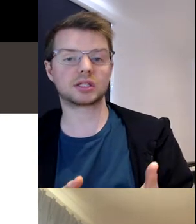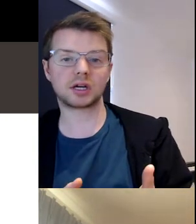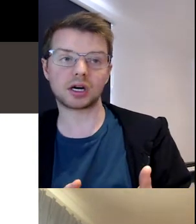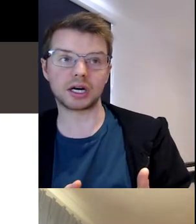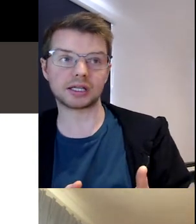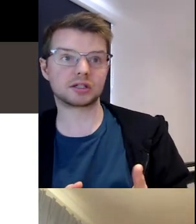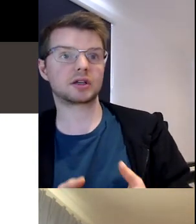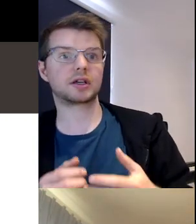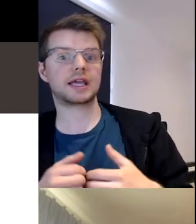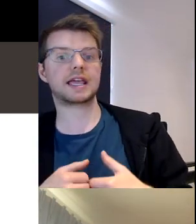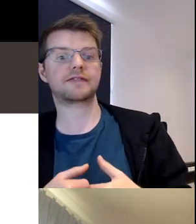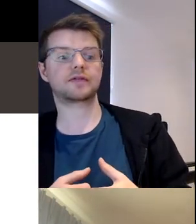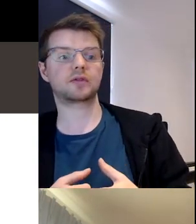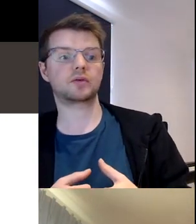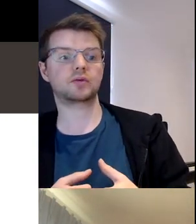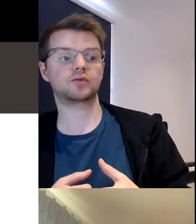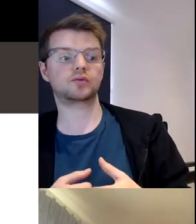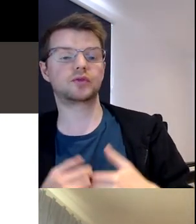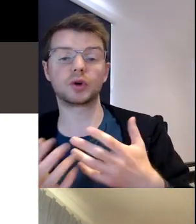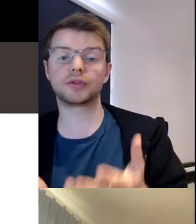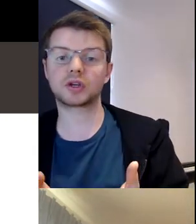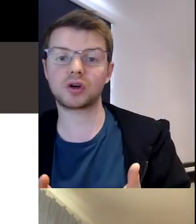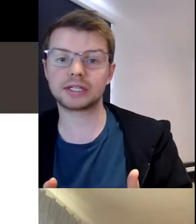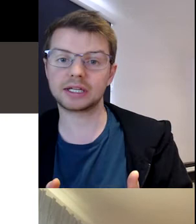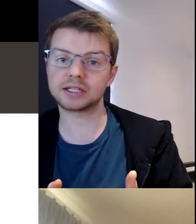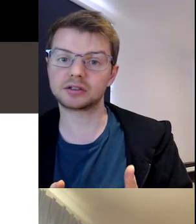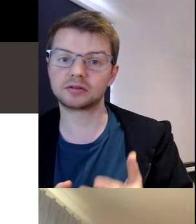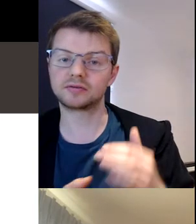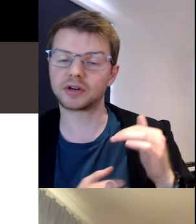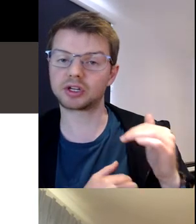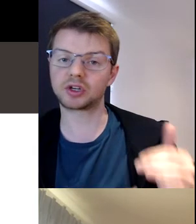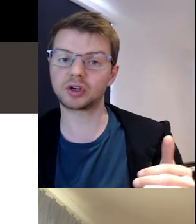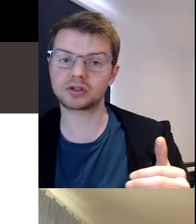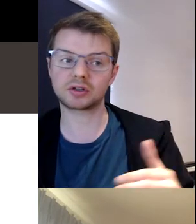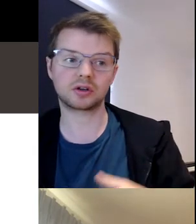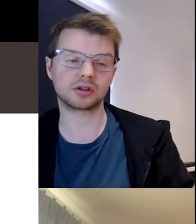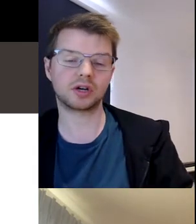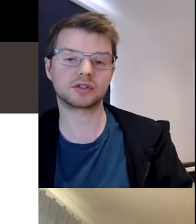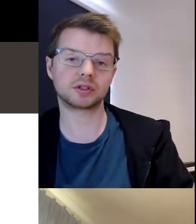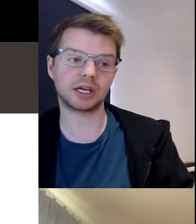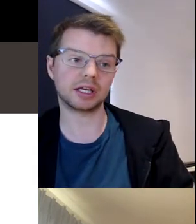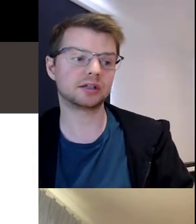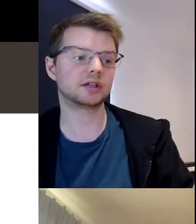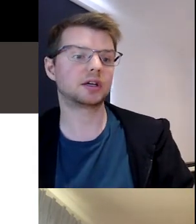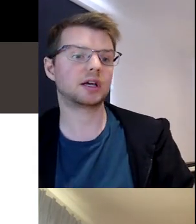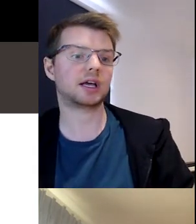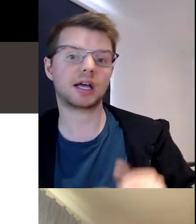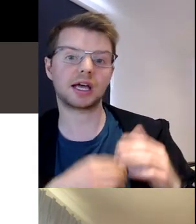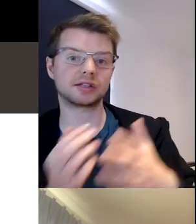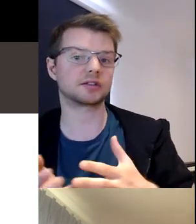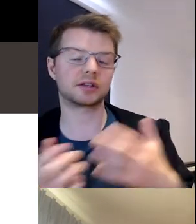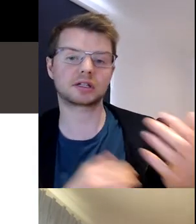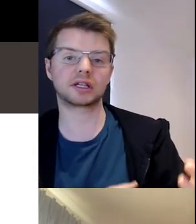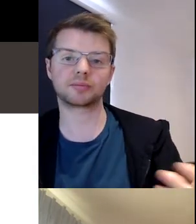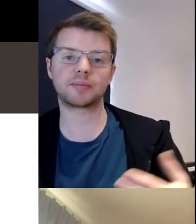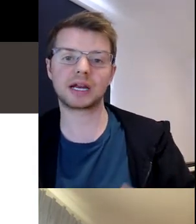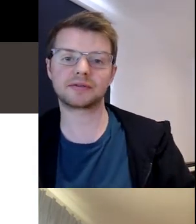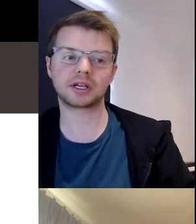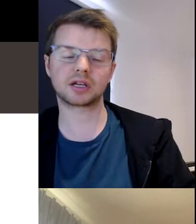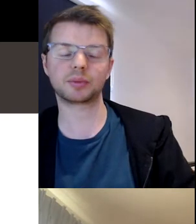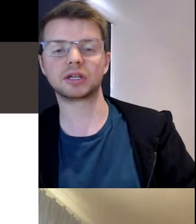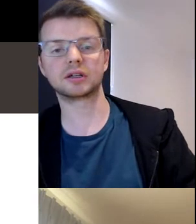our concern is, though the content isn't very good on gov.uk, and there's